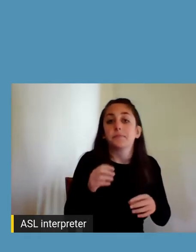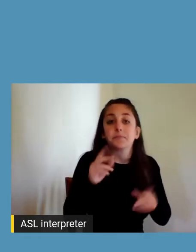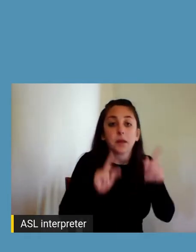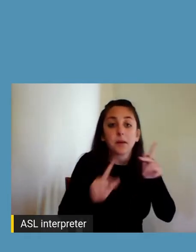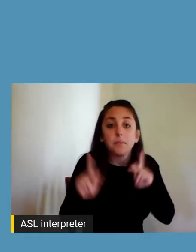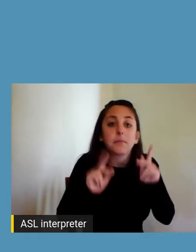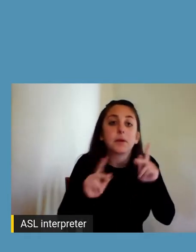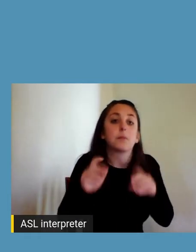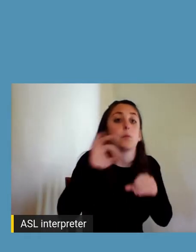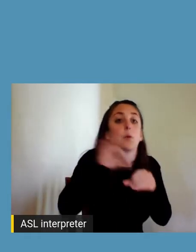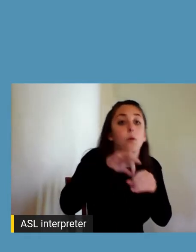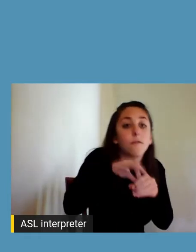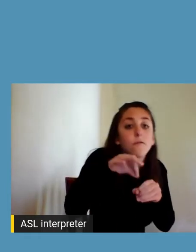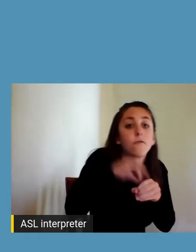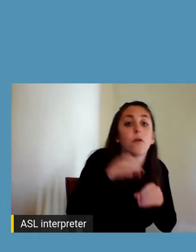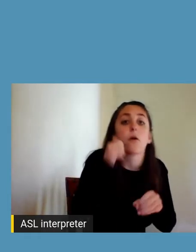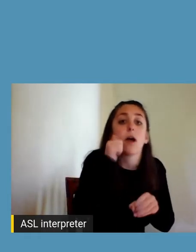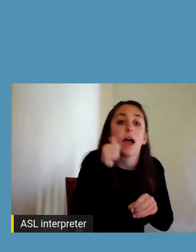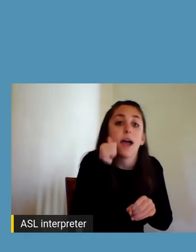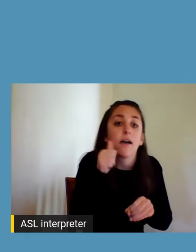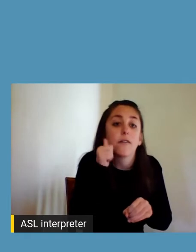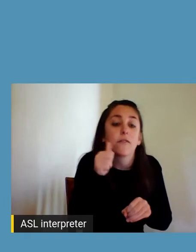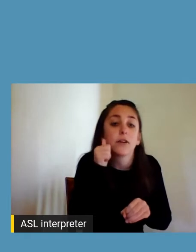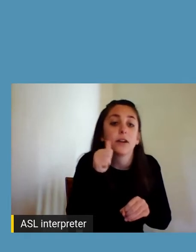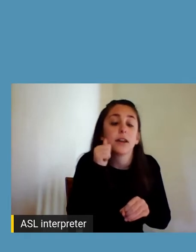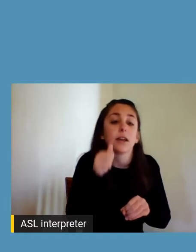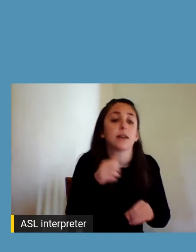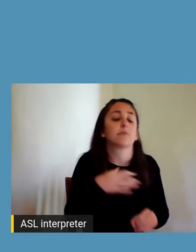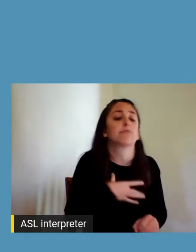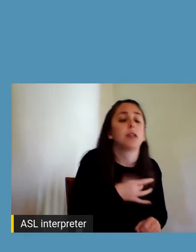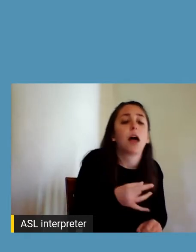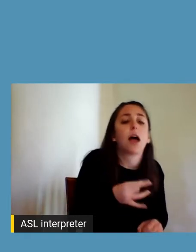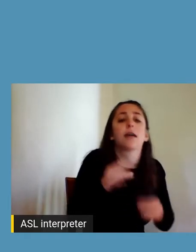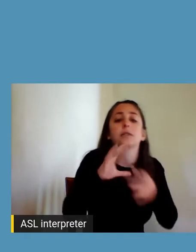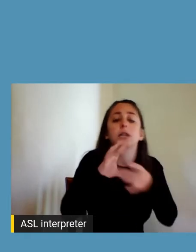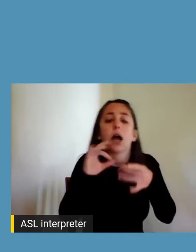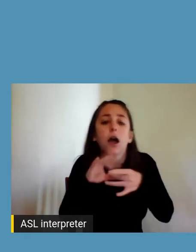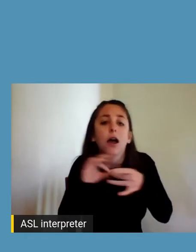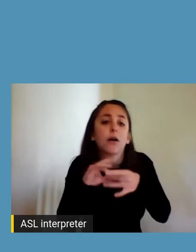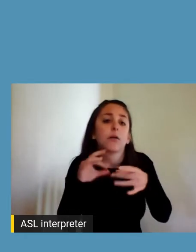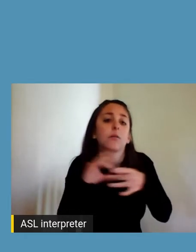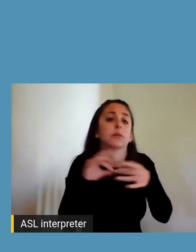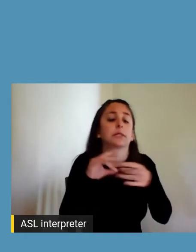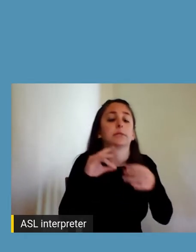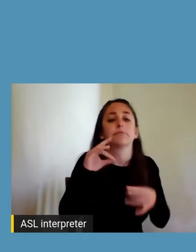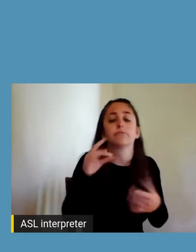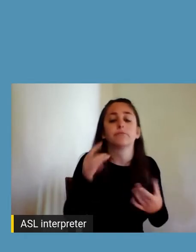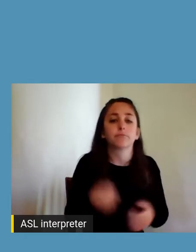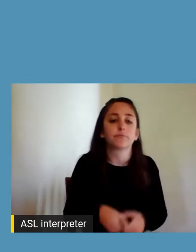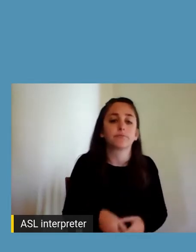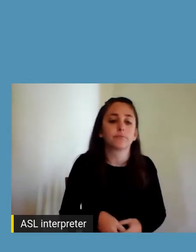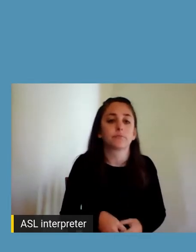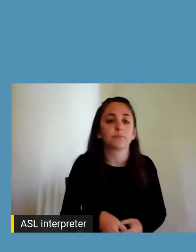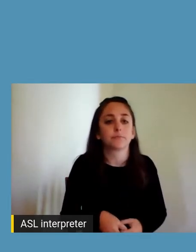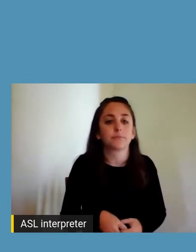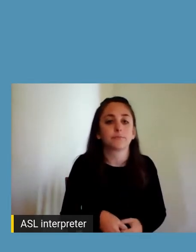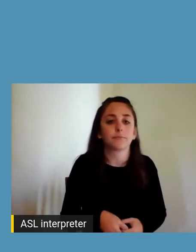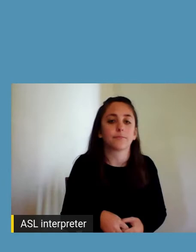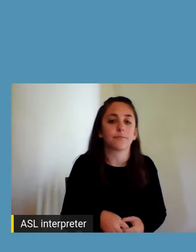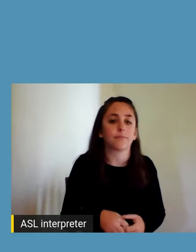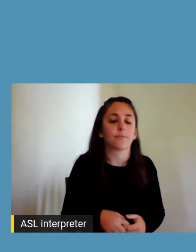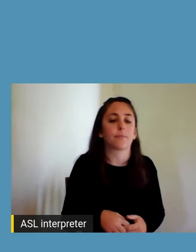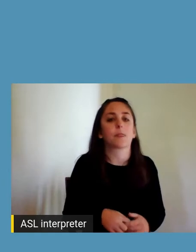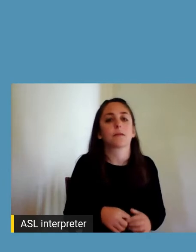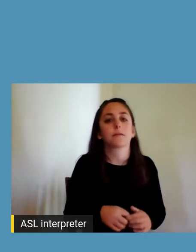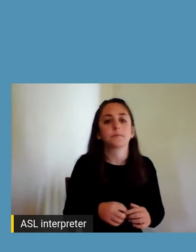for each day with each like, comment, direct message, or DM. The stuff that had bright green percentage